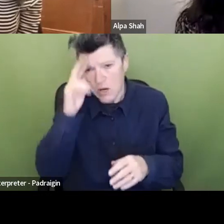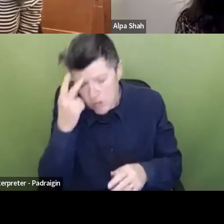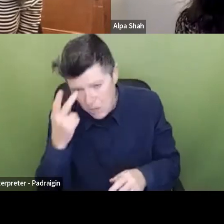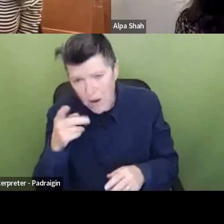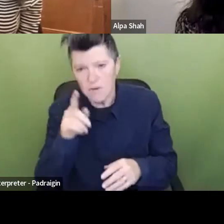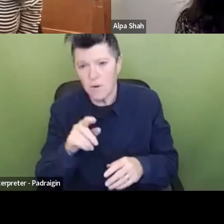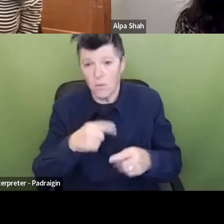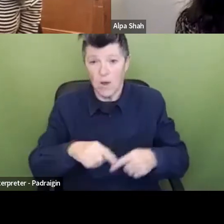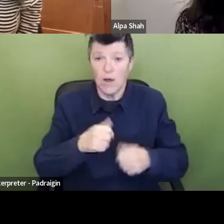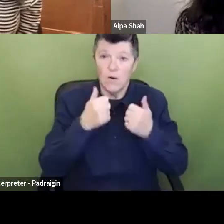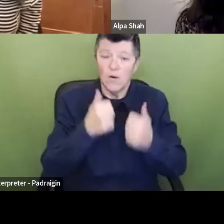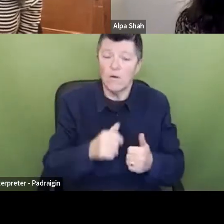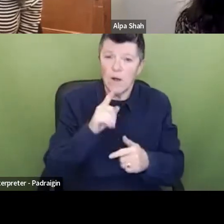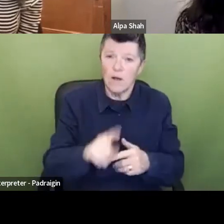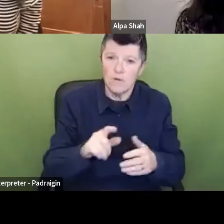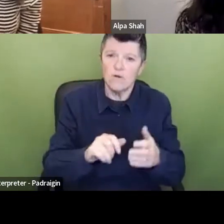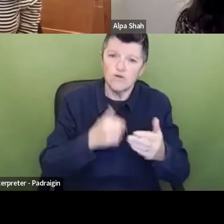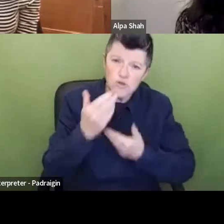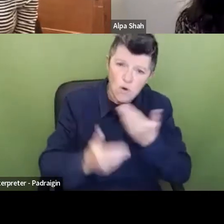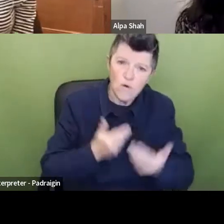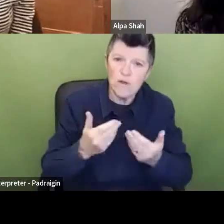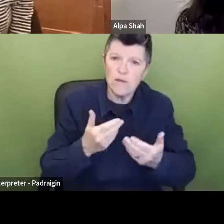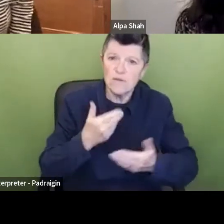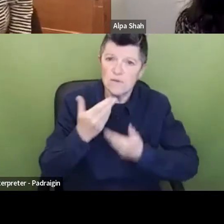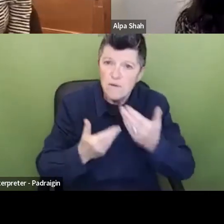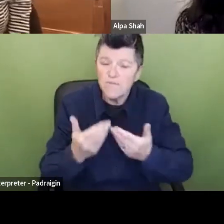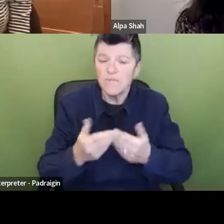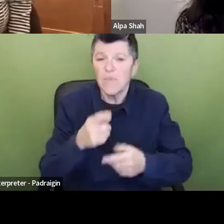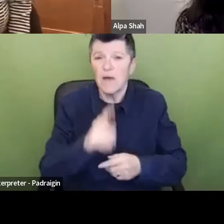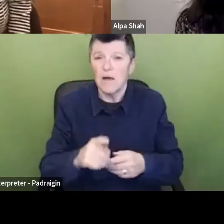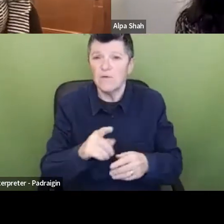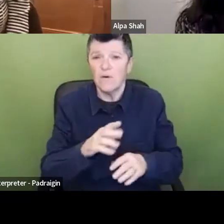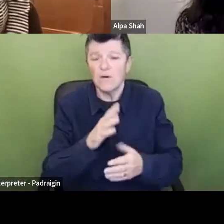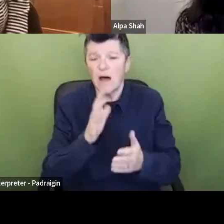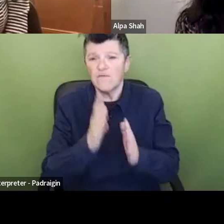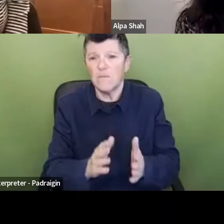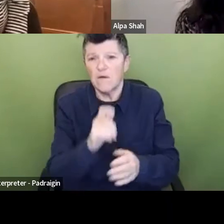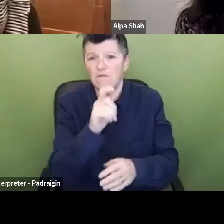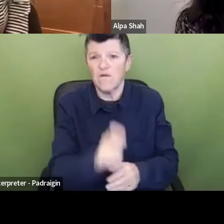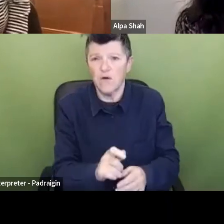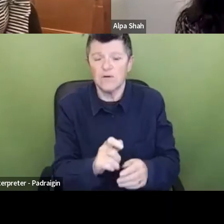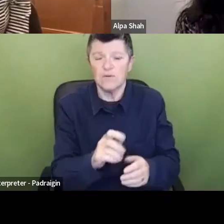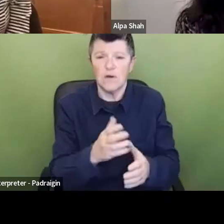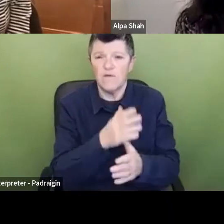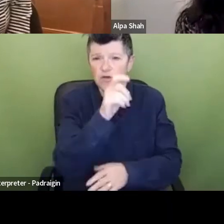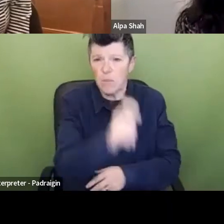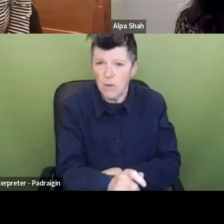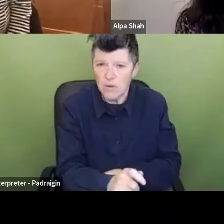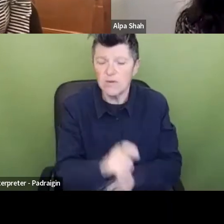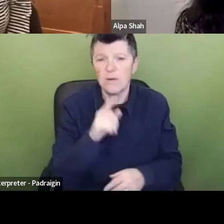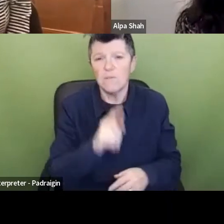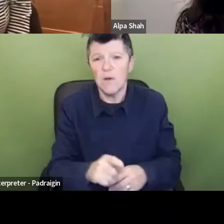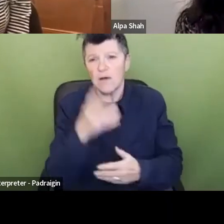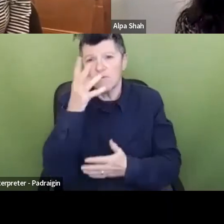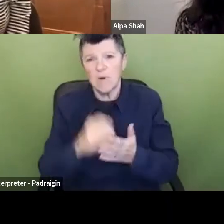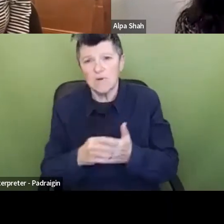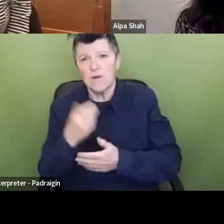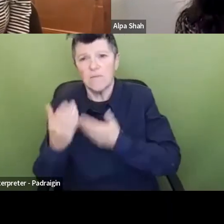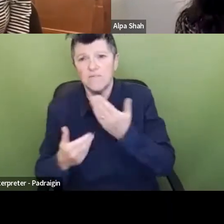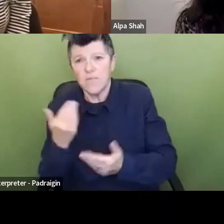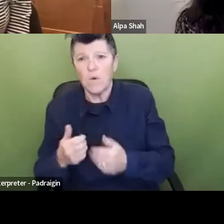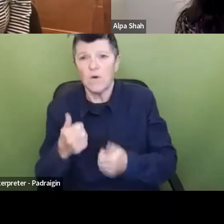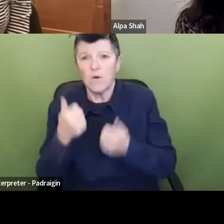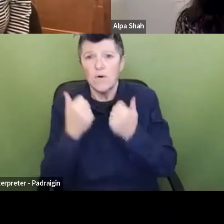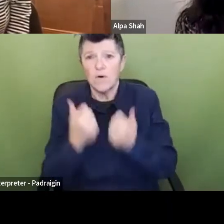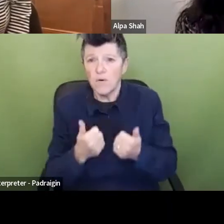necessarily first person, but experiential encounters. And that's ultimately what a lot of good ethnography unearths and brings to the